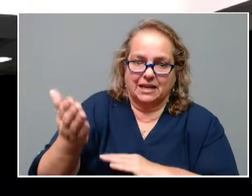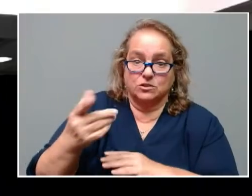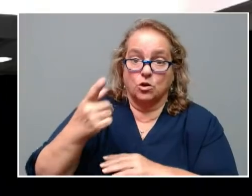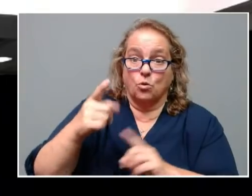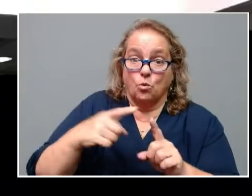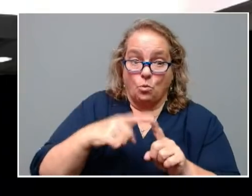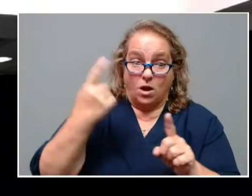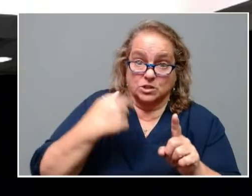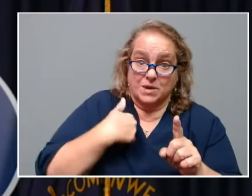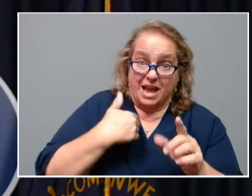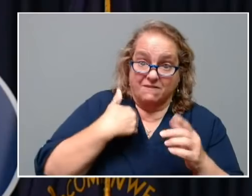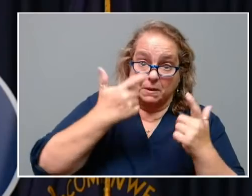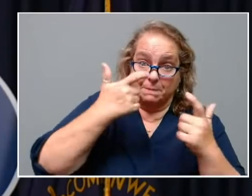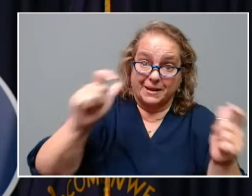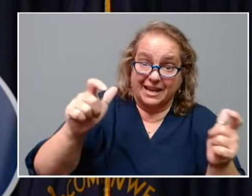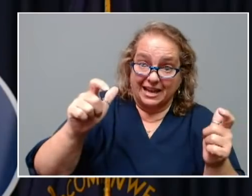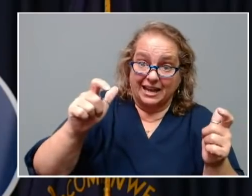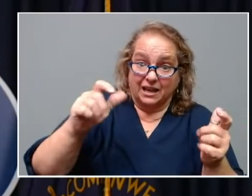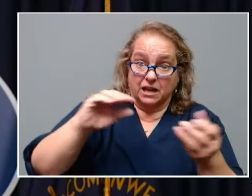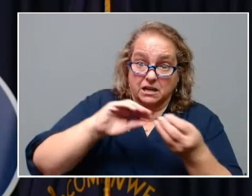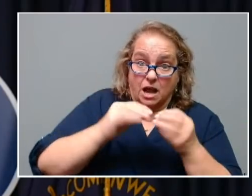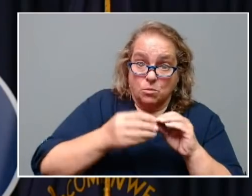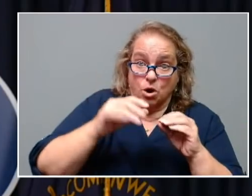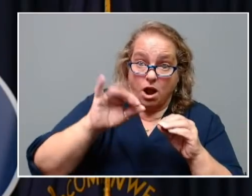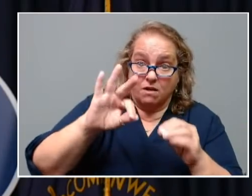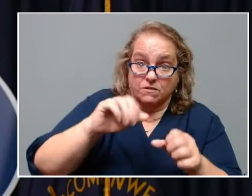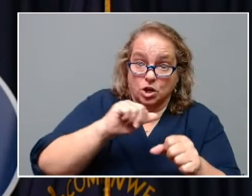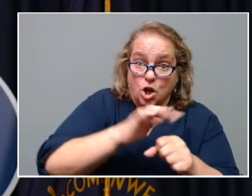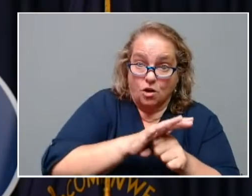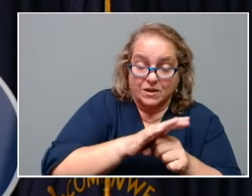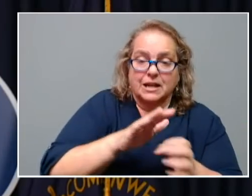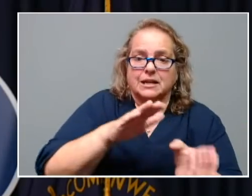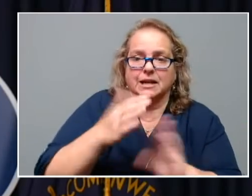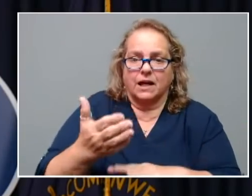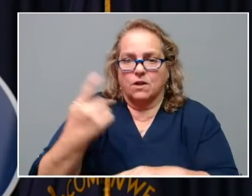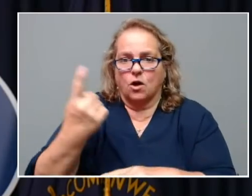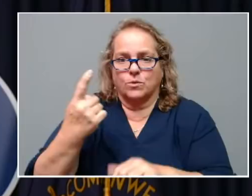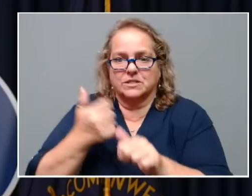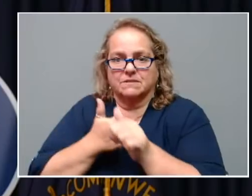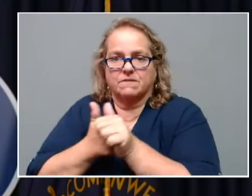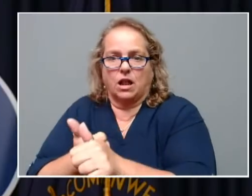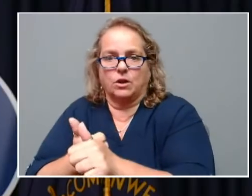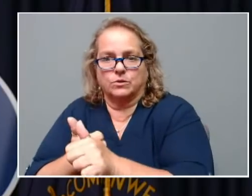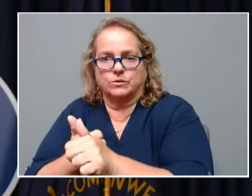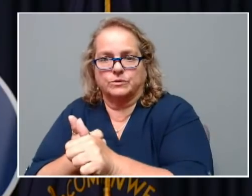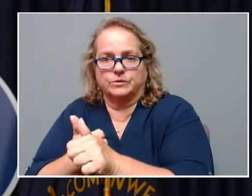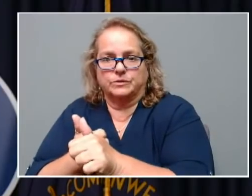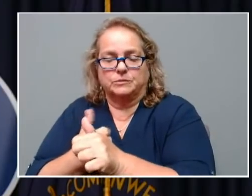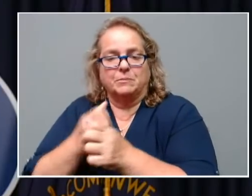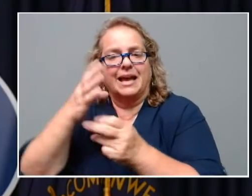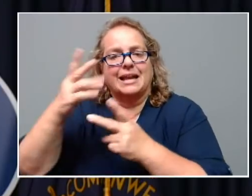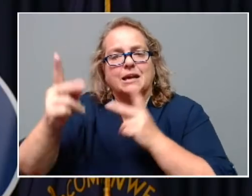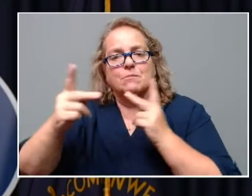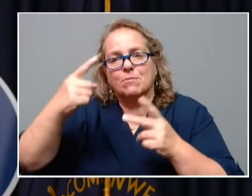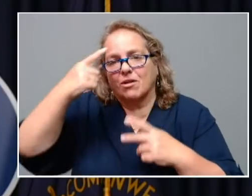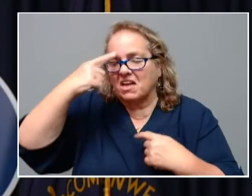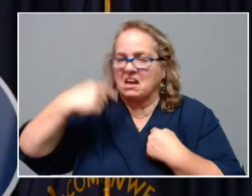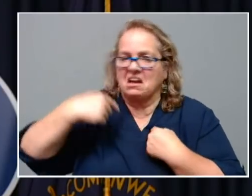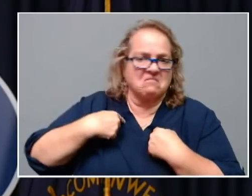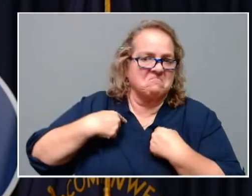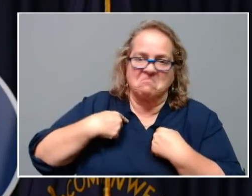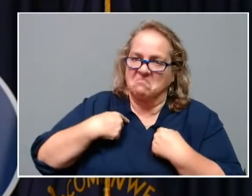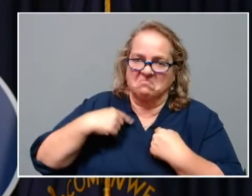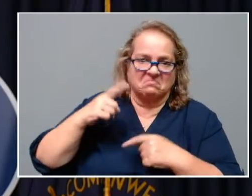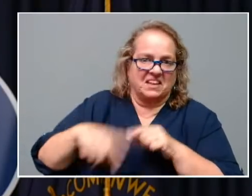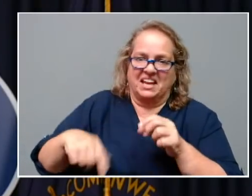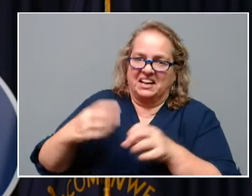tough period of time, and a lot of people that didn't think that COVID could get them, unfortunately, is. So